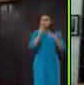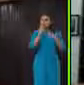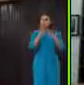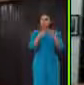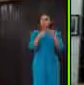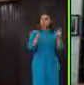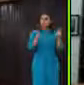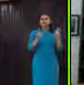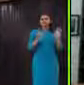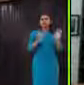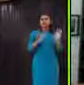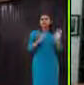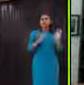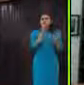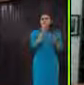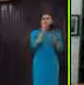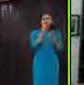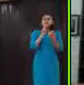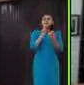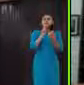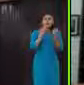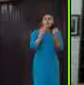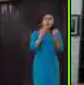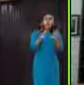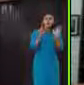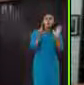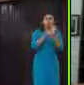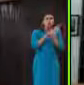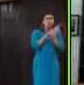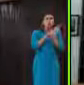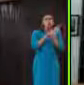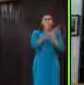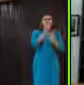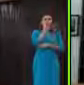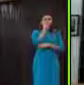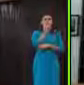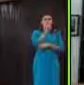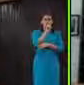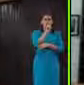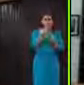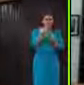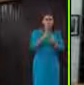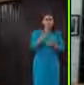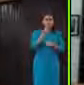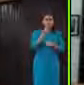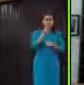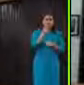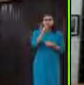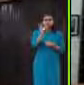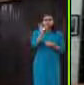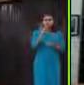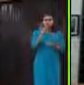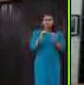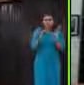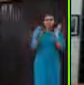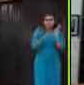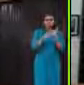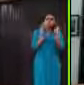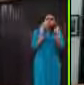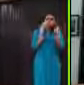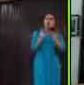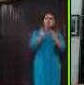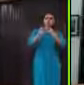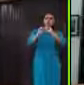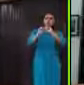differently. But let's look at it as a matter of law. As a question of law, Article 370 required that its